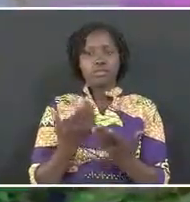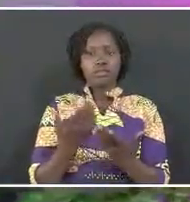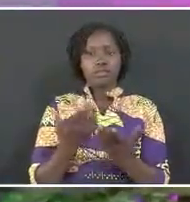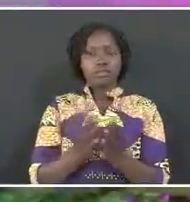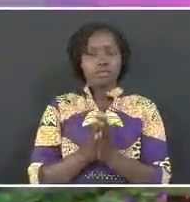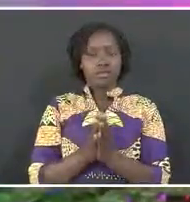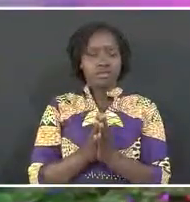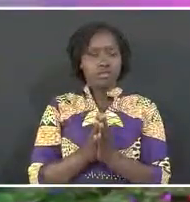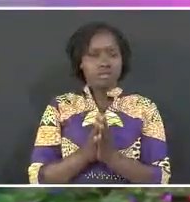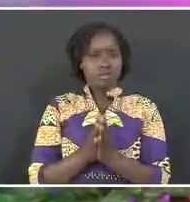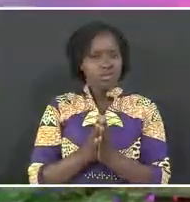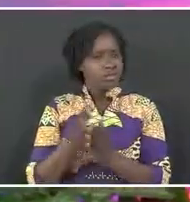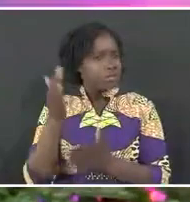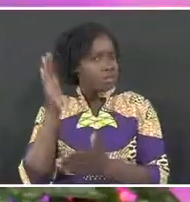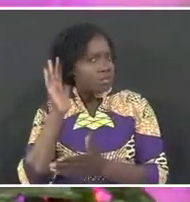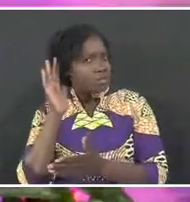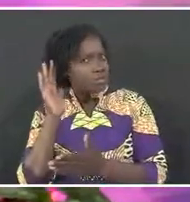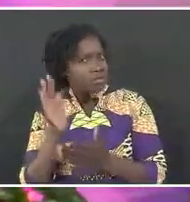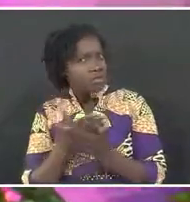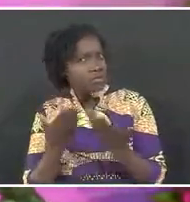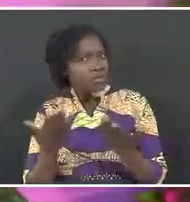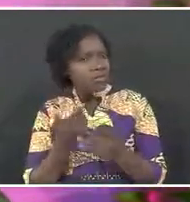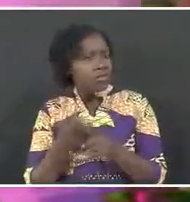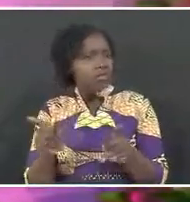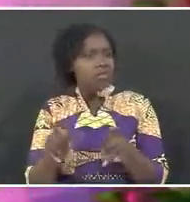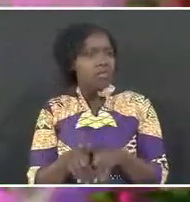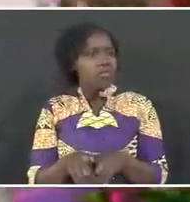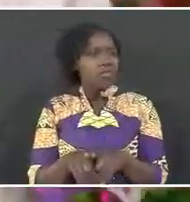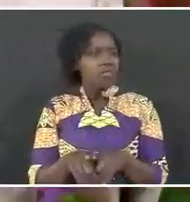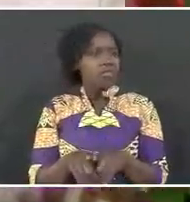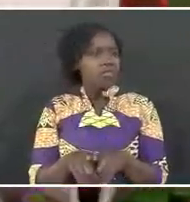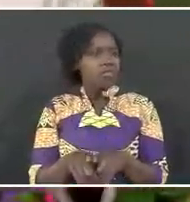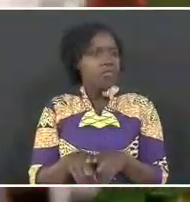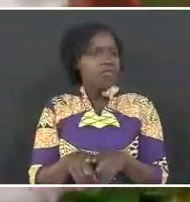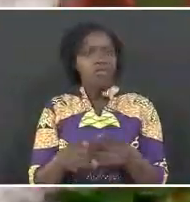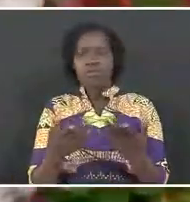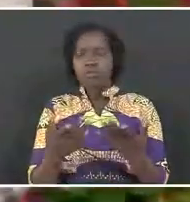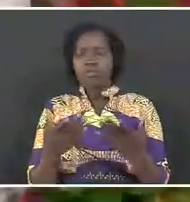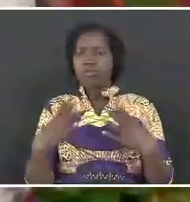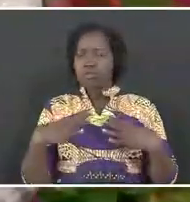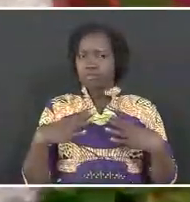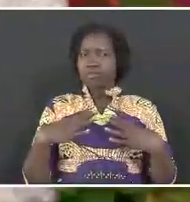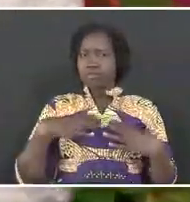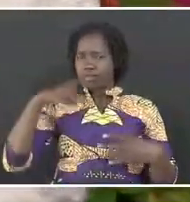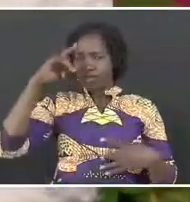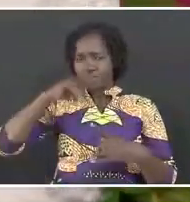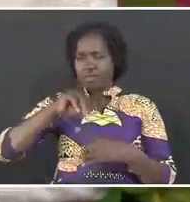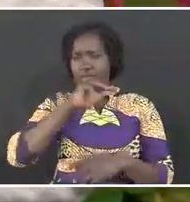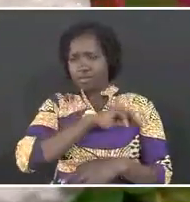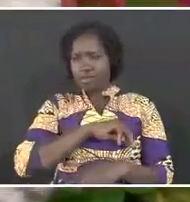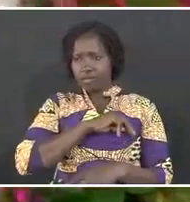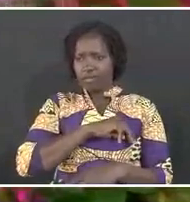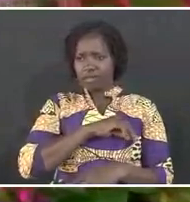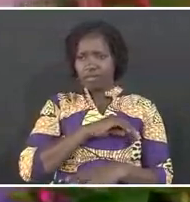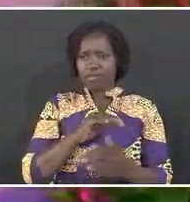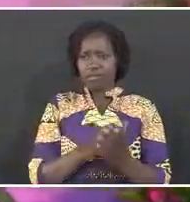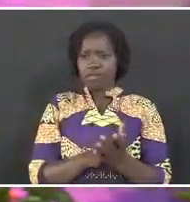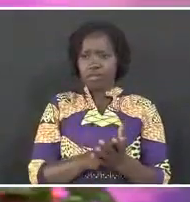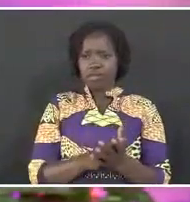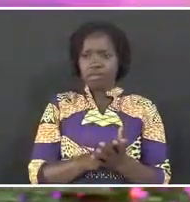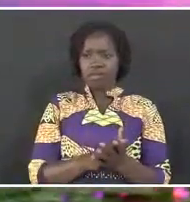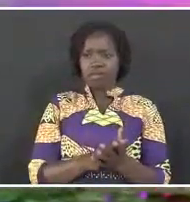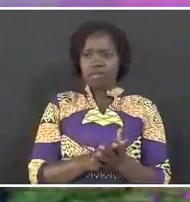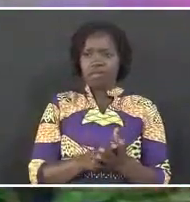retreat somewhere. But even in a retreat, is that retreat geared towards mission? And